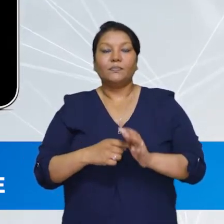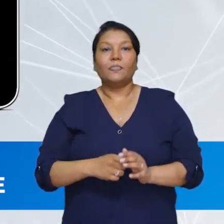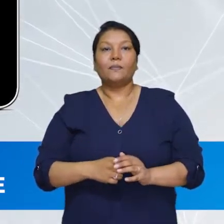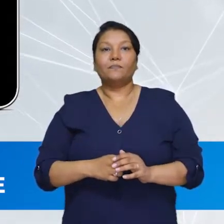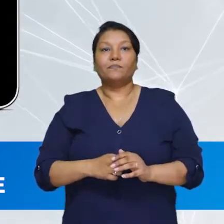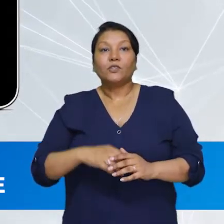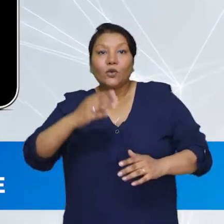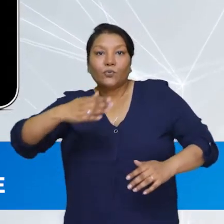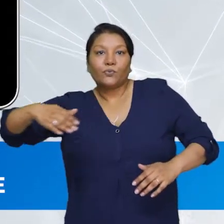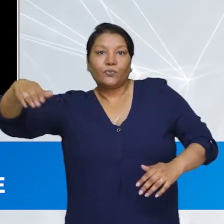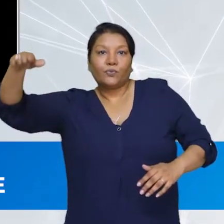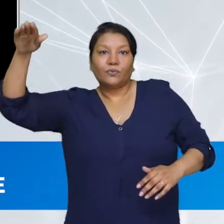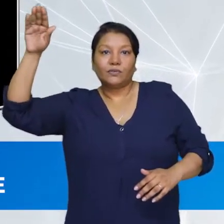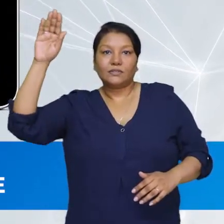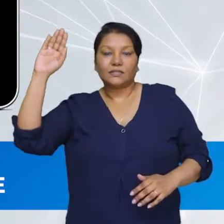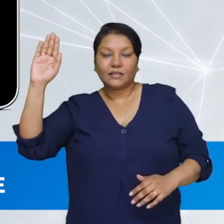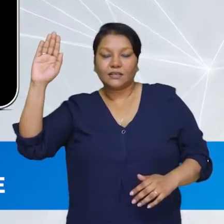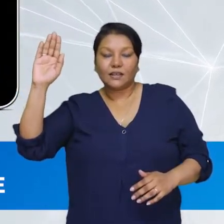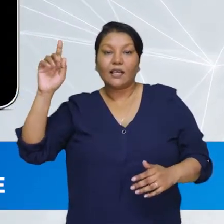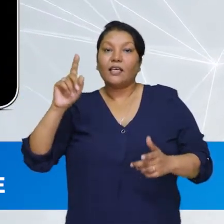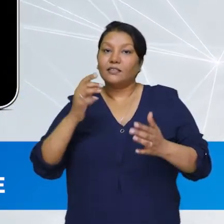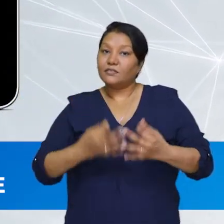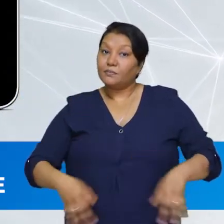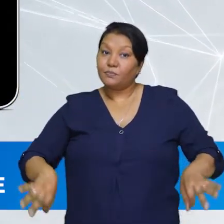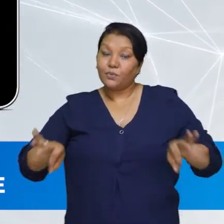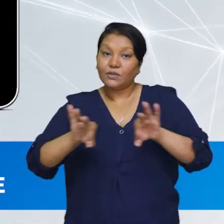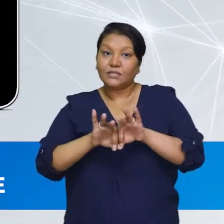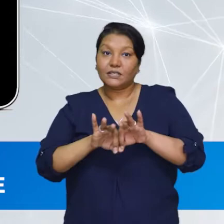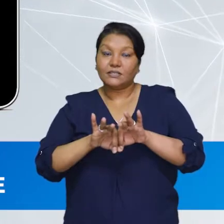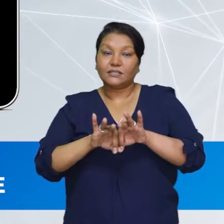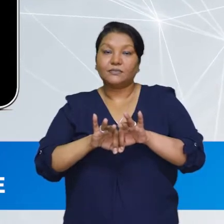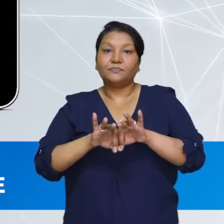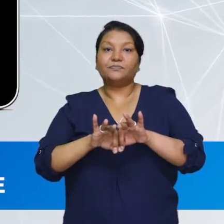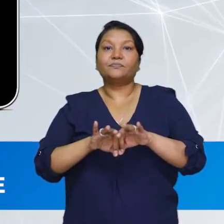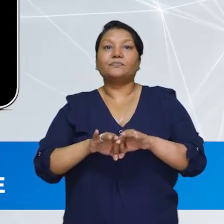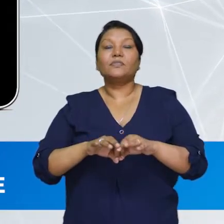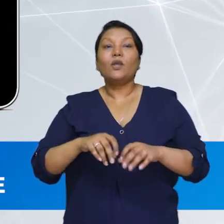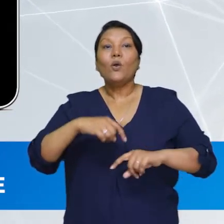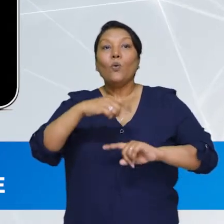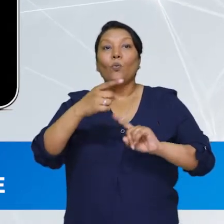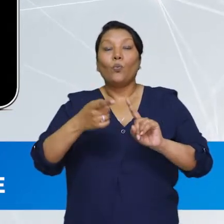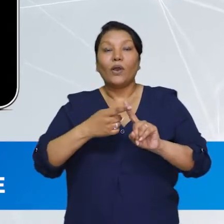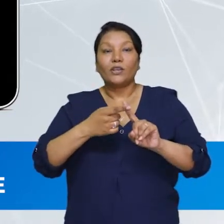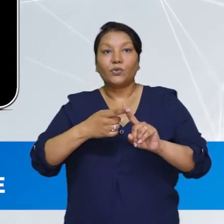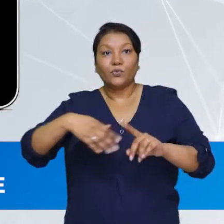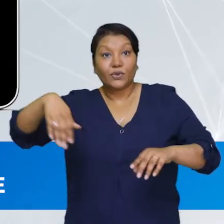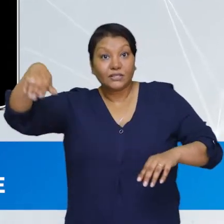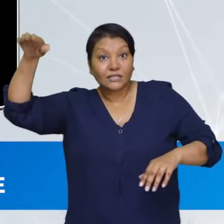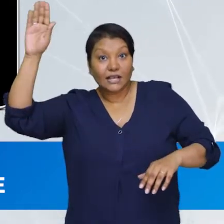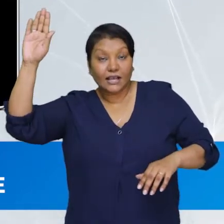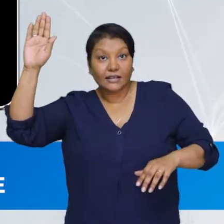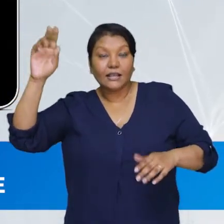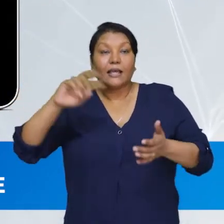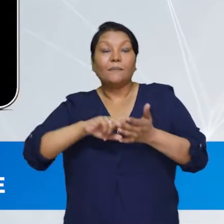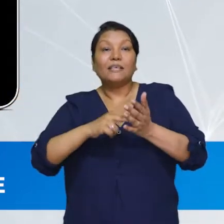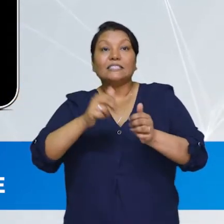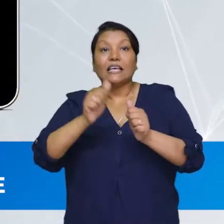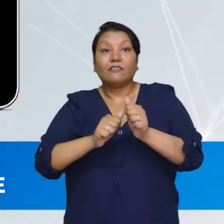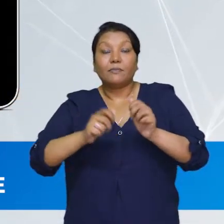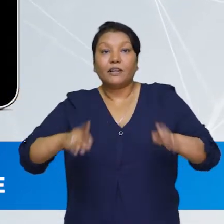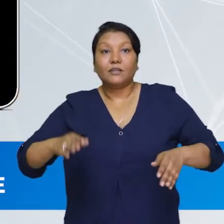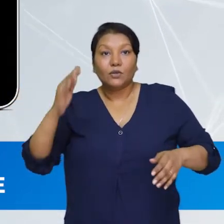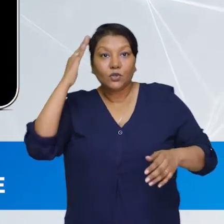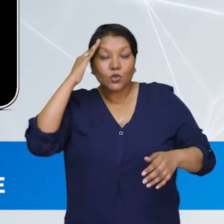screen. Raising your hand. The raise hand icon appears like this. Once used,